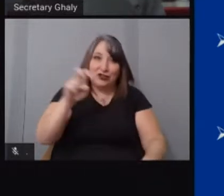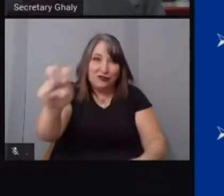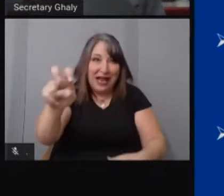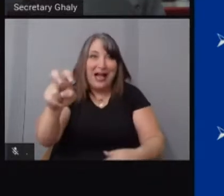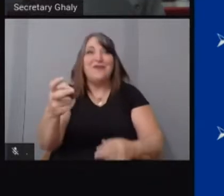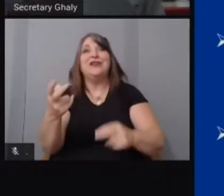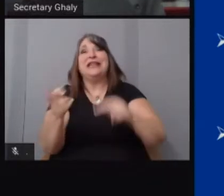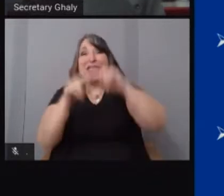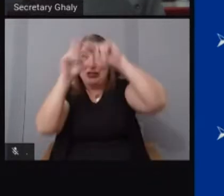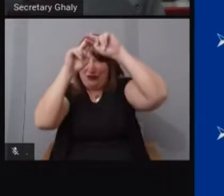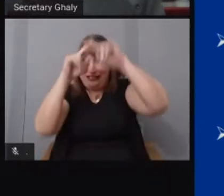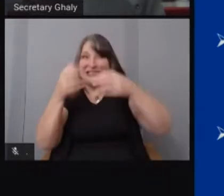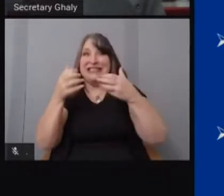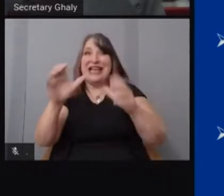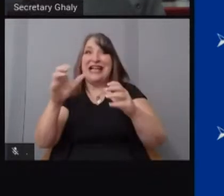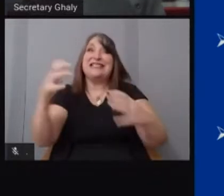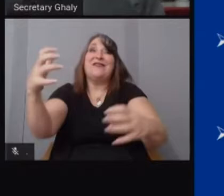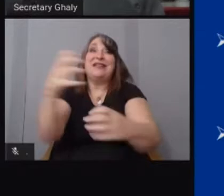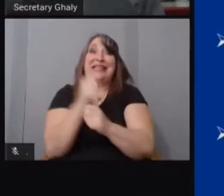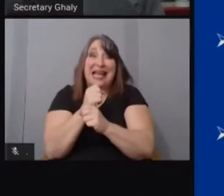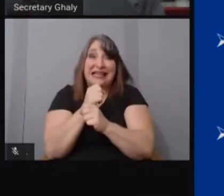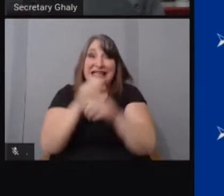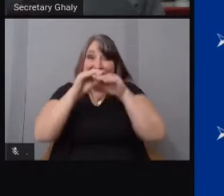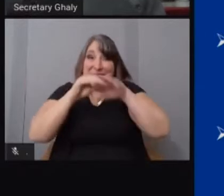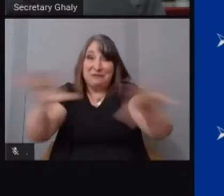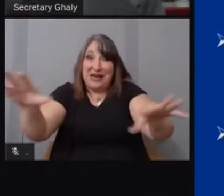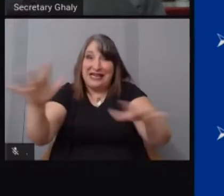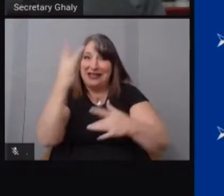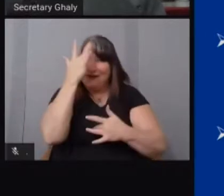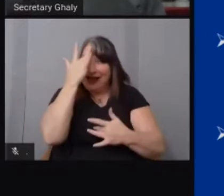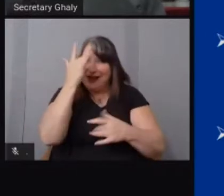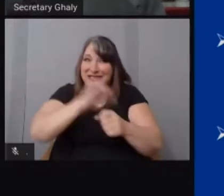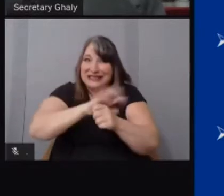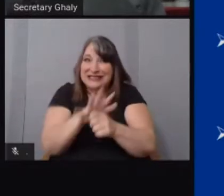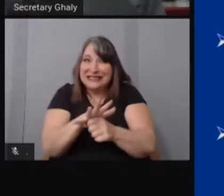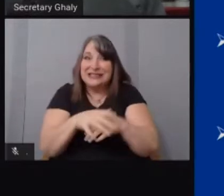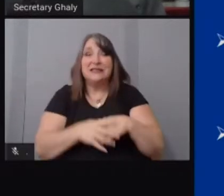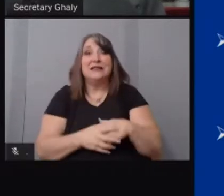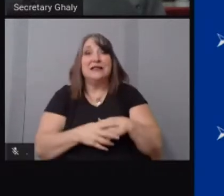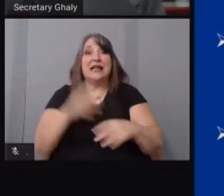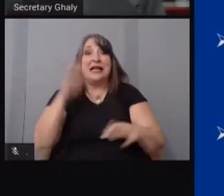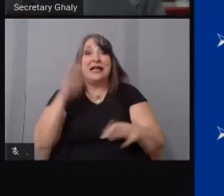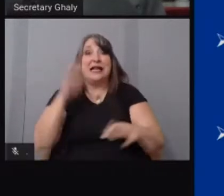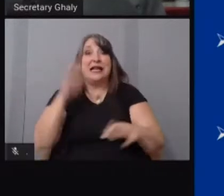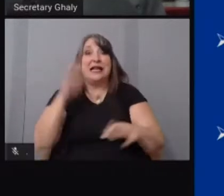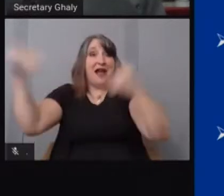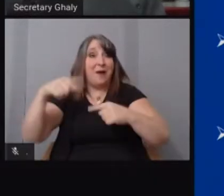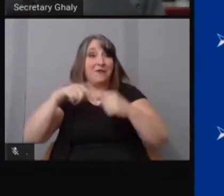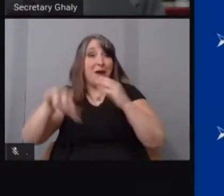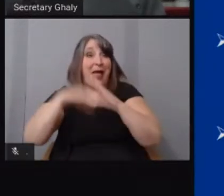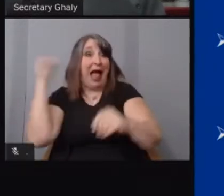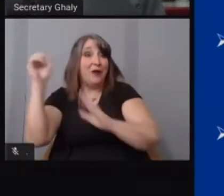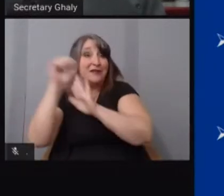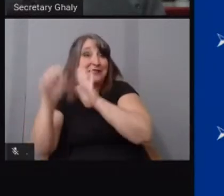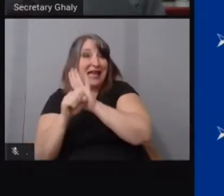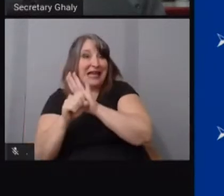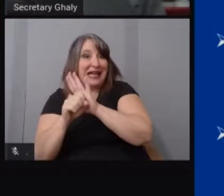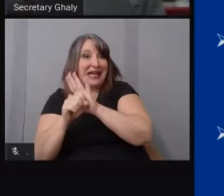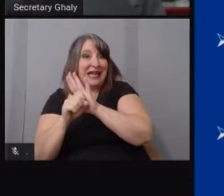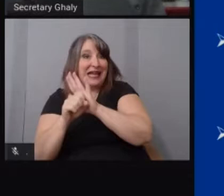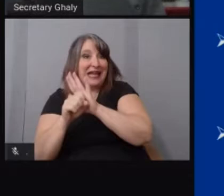chance of getting and spreading the virus. Incoming travelers from out of state should self-quarantine for 14 days after they